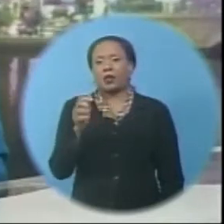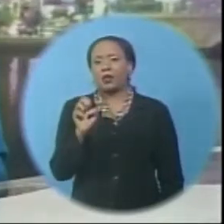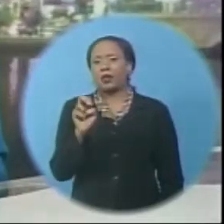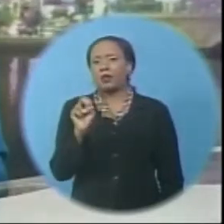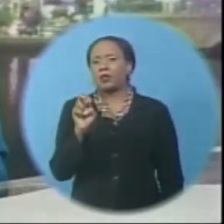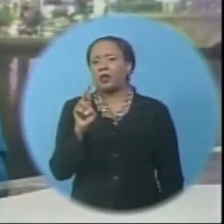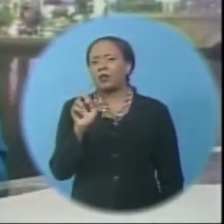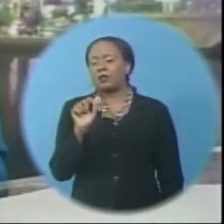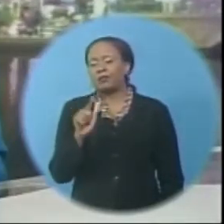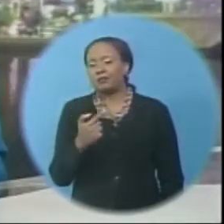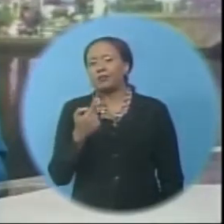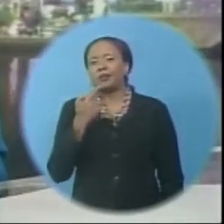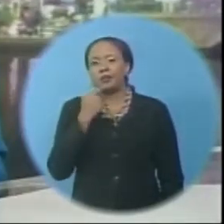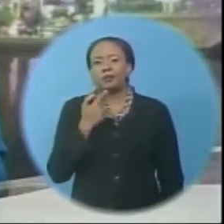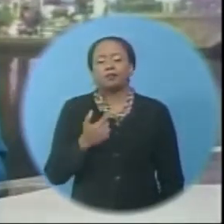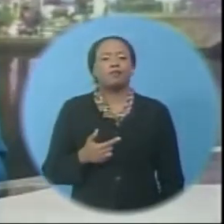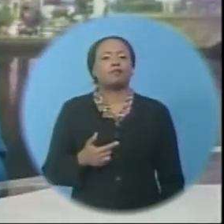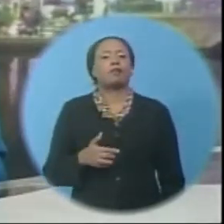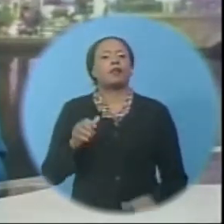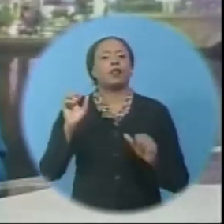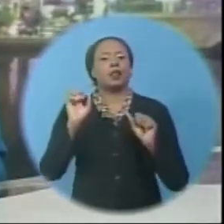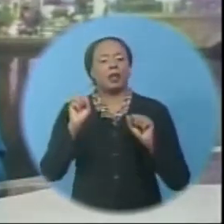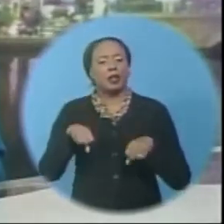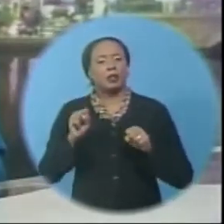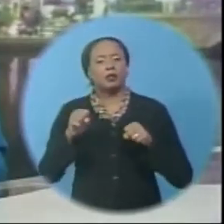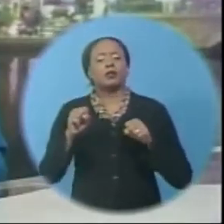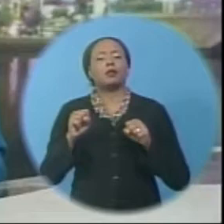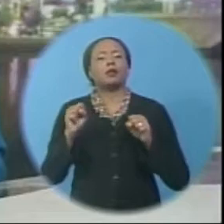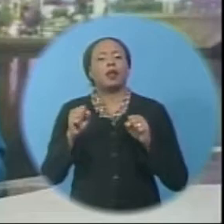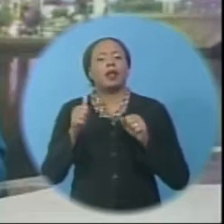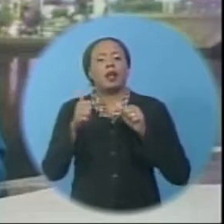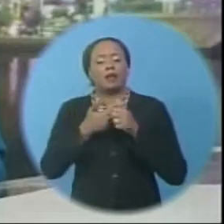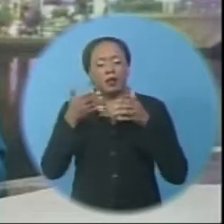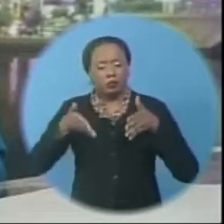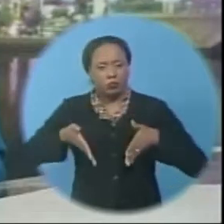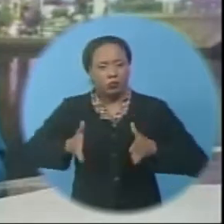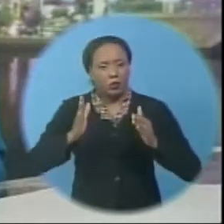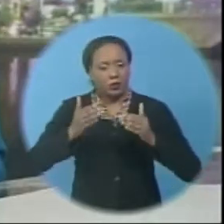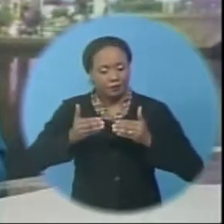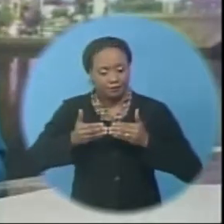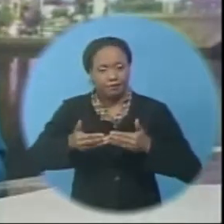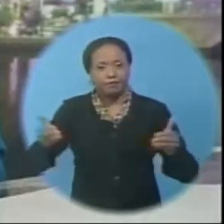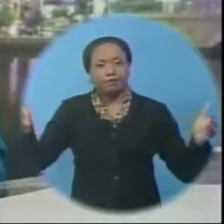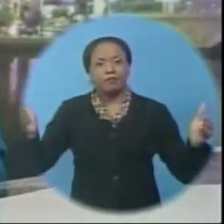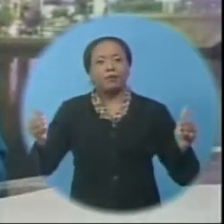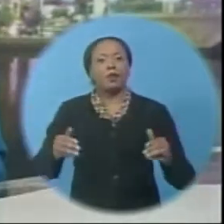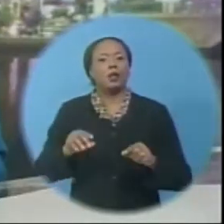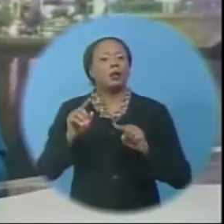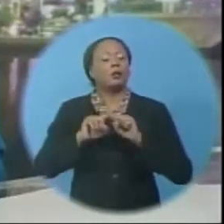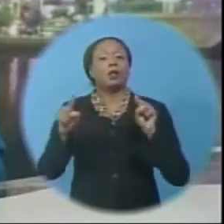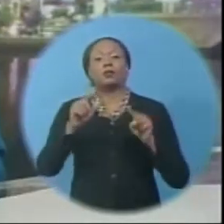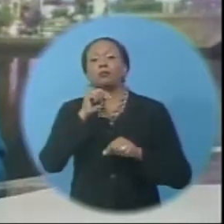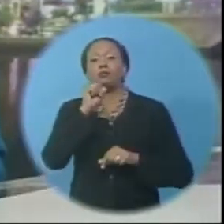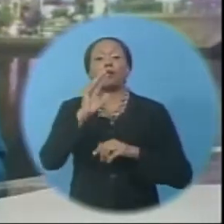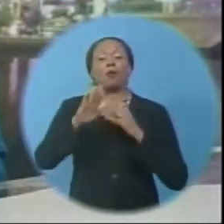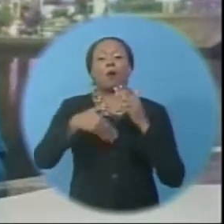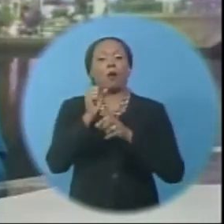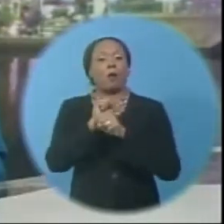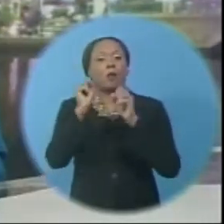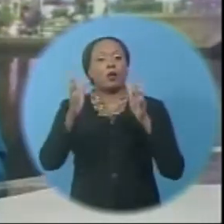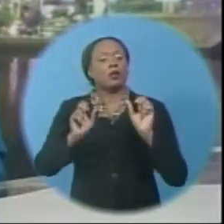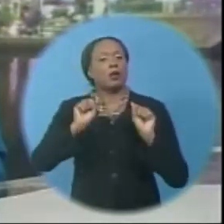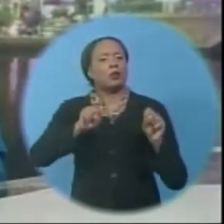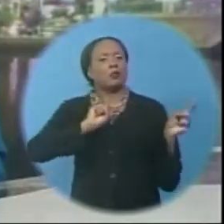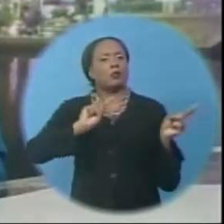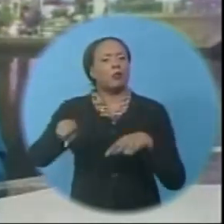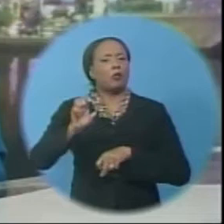all clear was given, authorities were also aware that all employees would not be in position to report for work